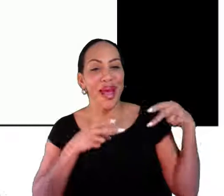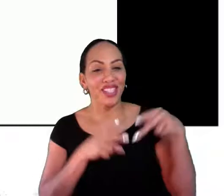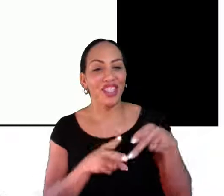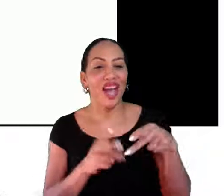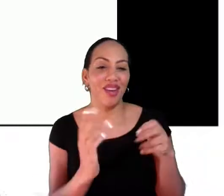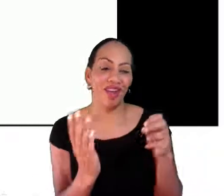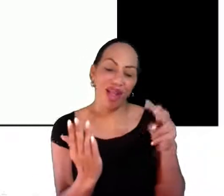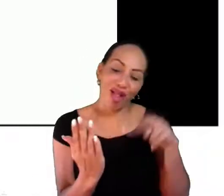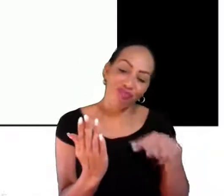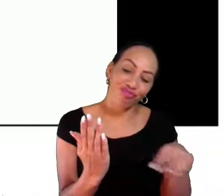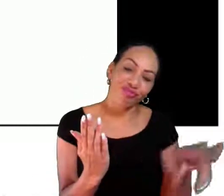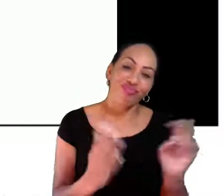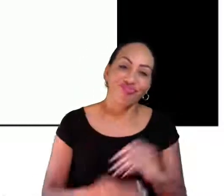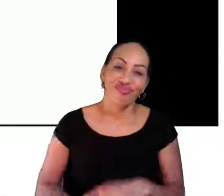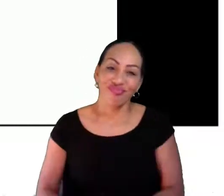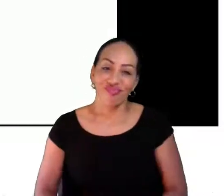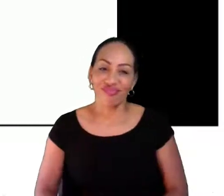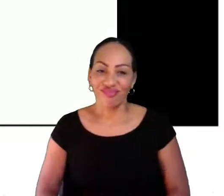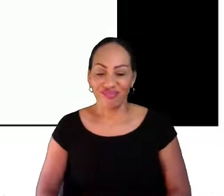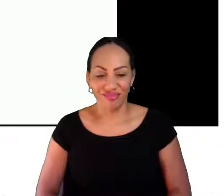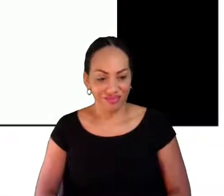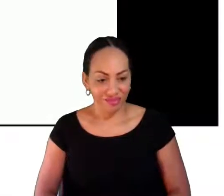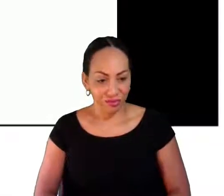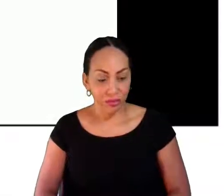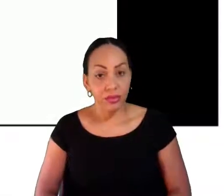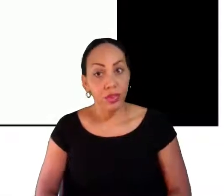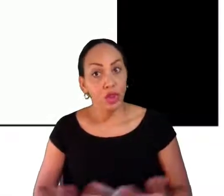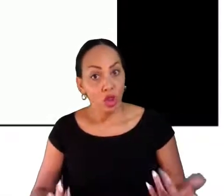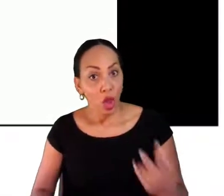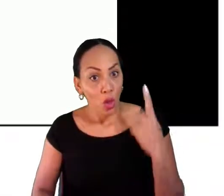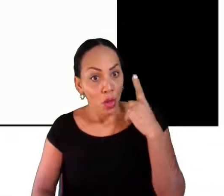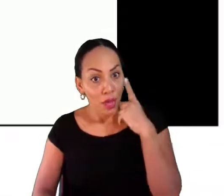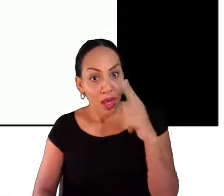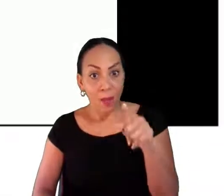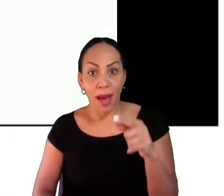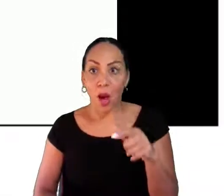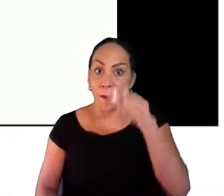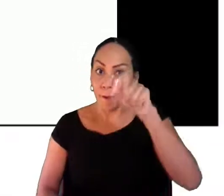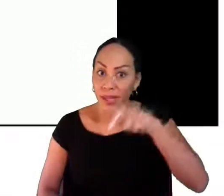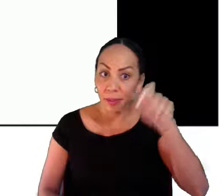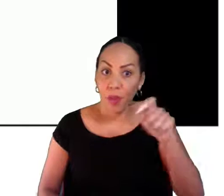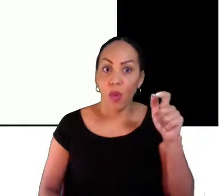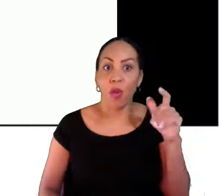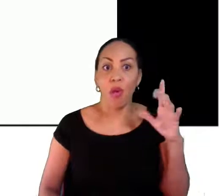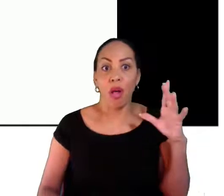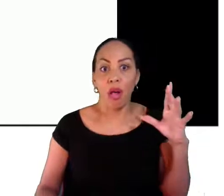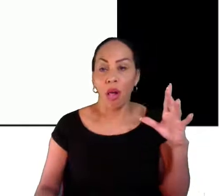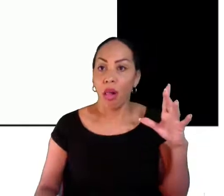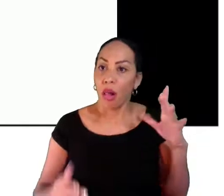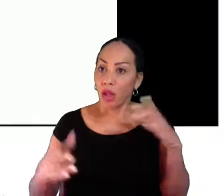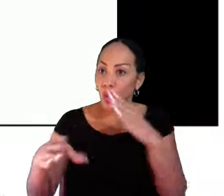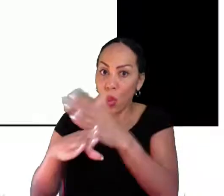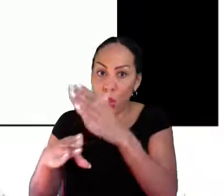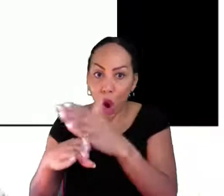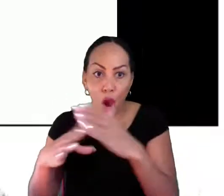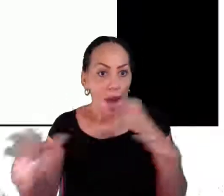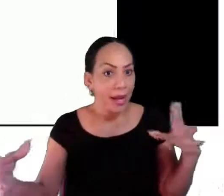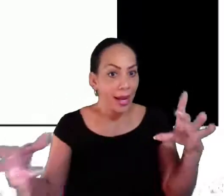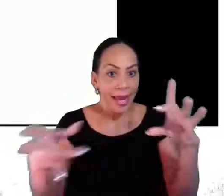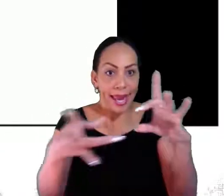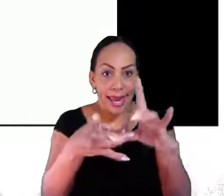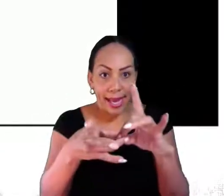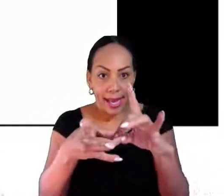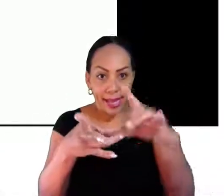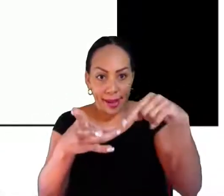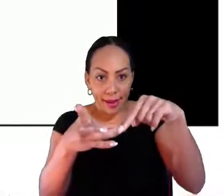So yeah, think about what that touch point might be. Is it like the greeting? Is it the interaction with you? Is